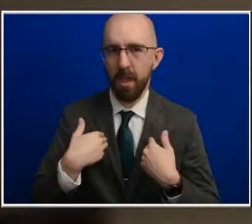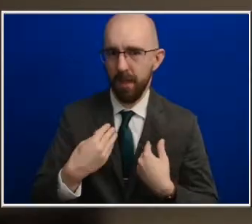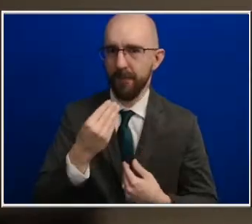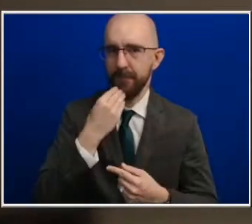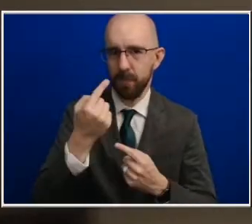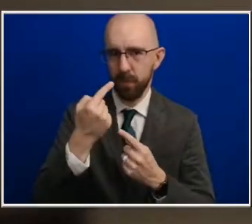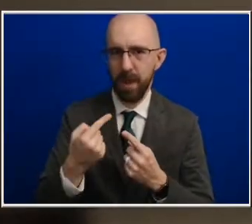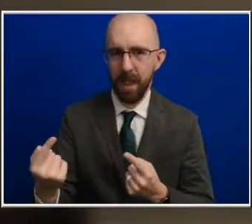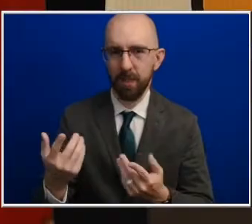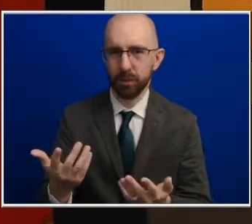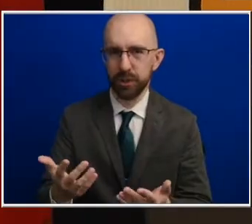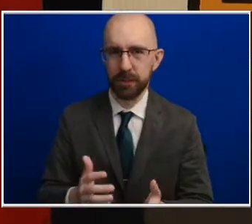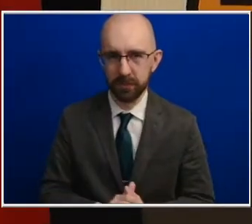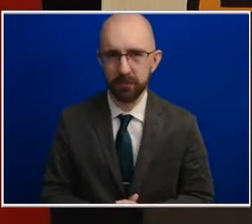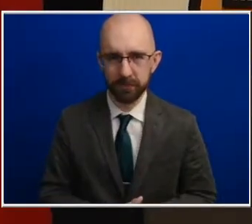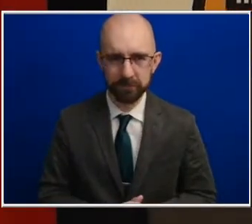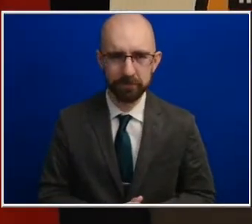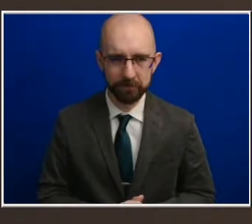allergy.